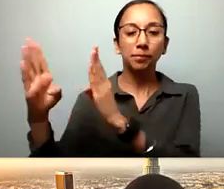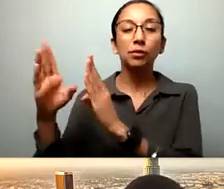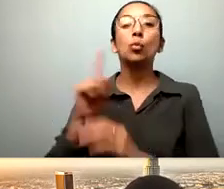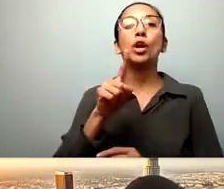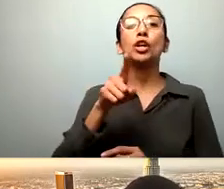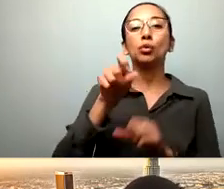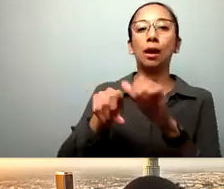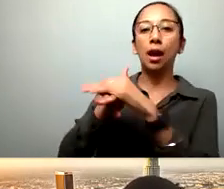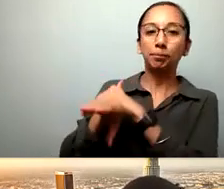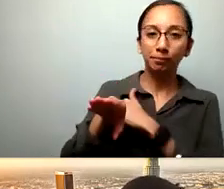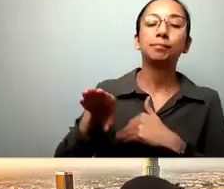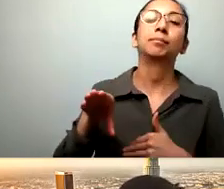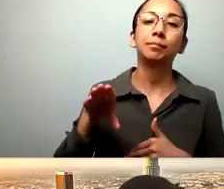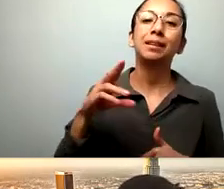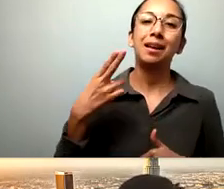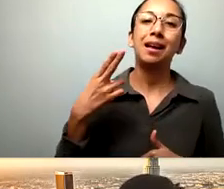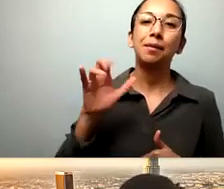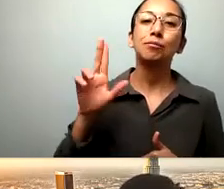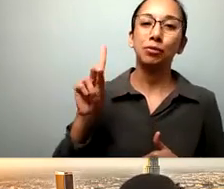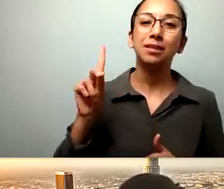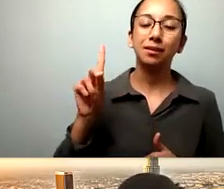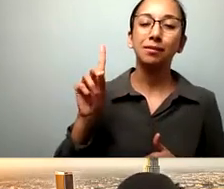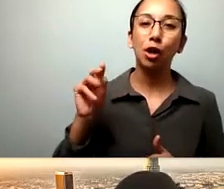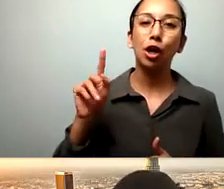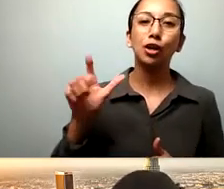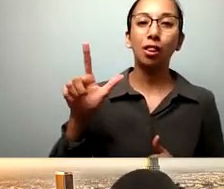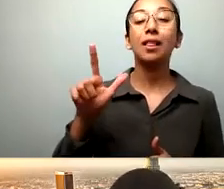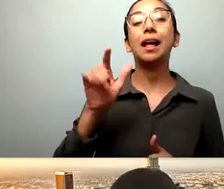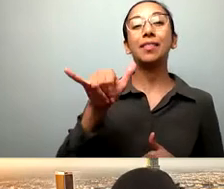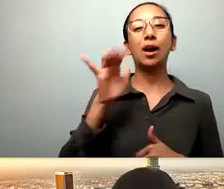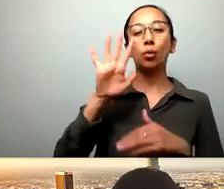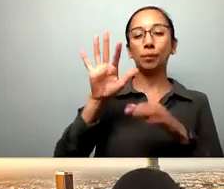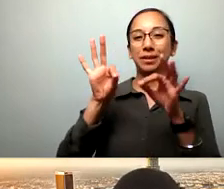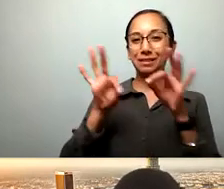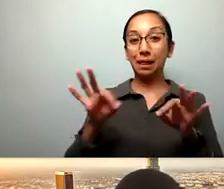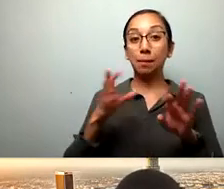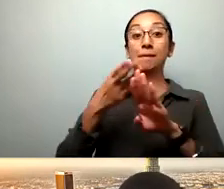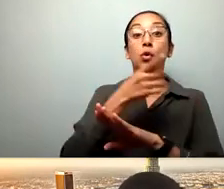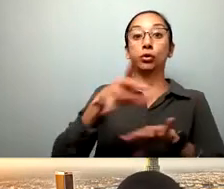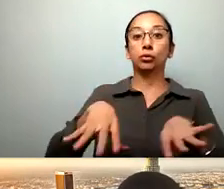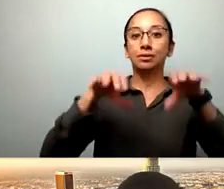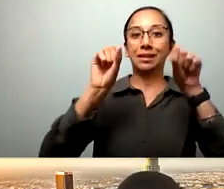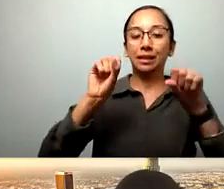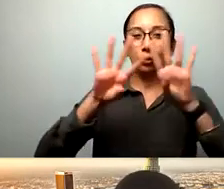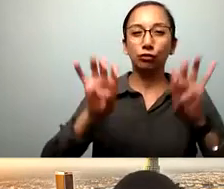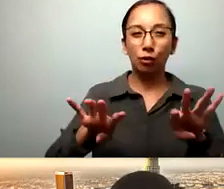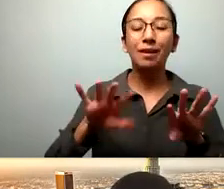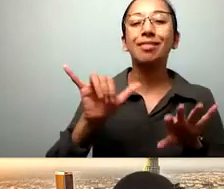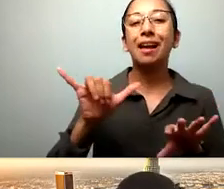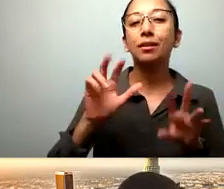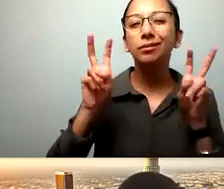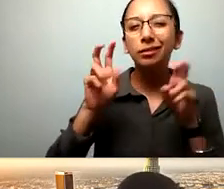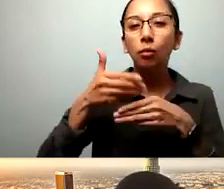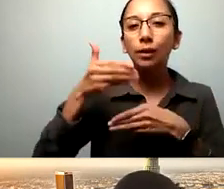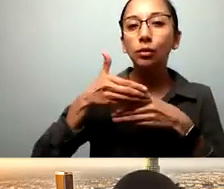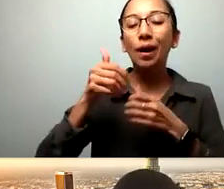model. And that'll be delineated before you take the survey so that you know, sort of like windows. Every 5 weeks or